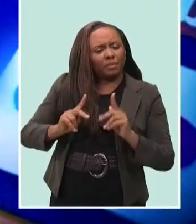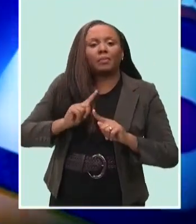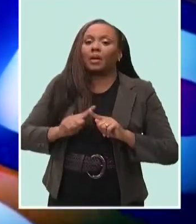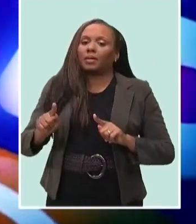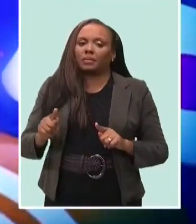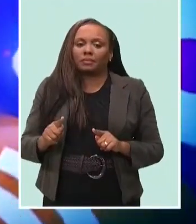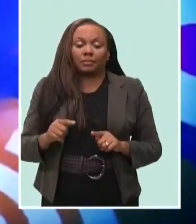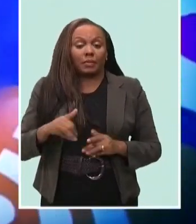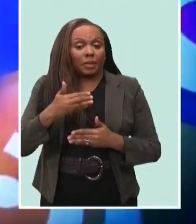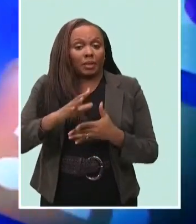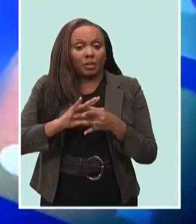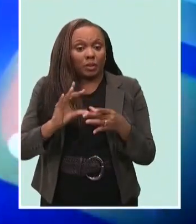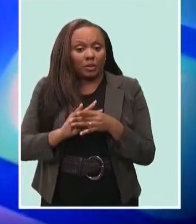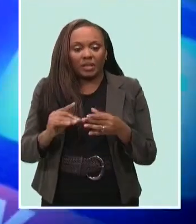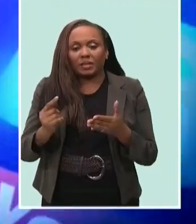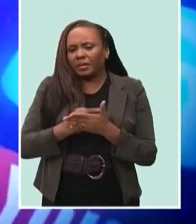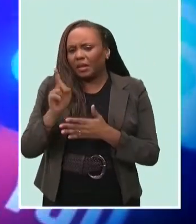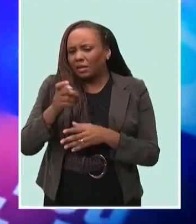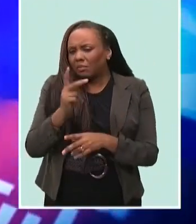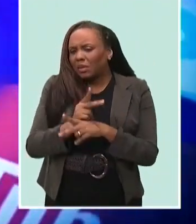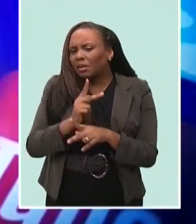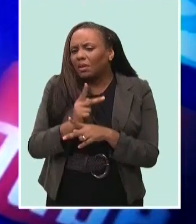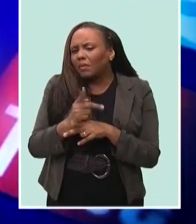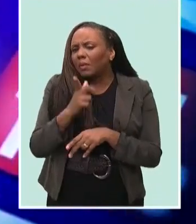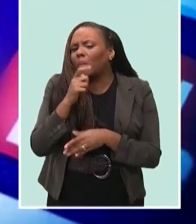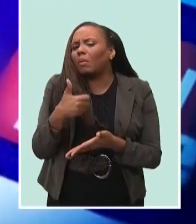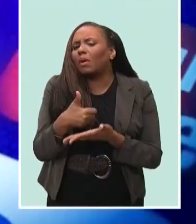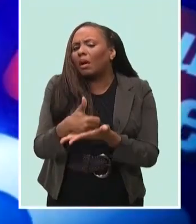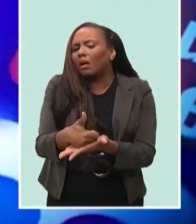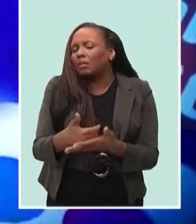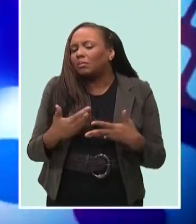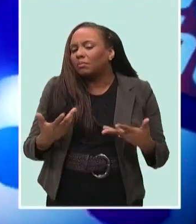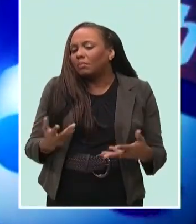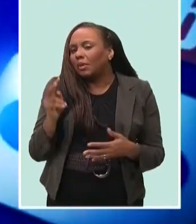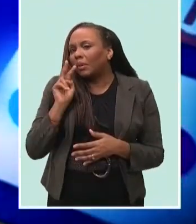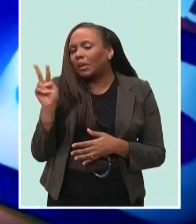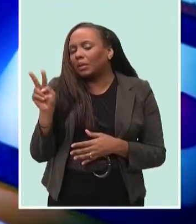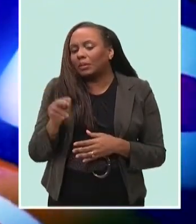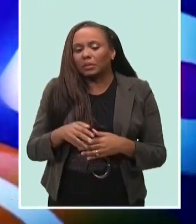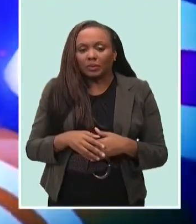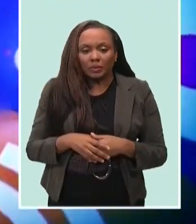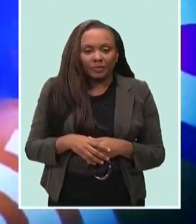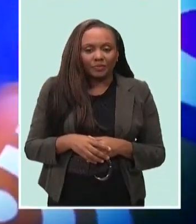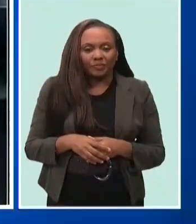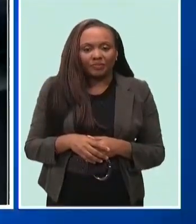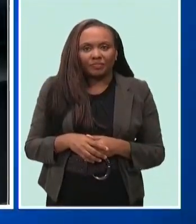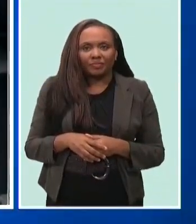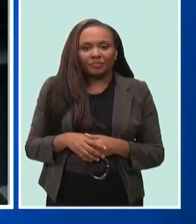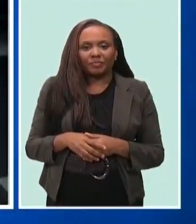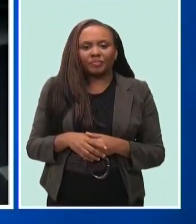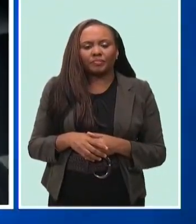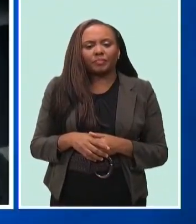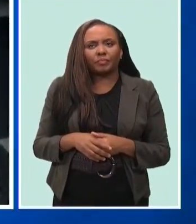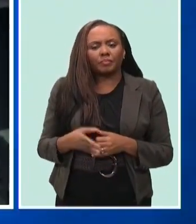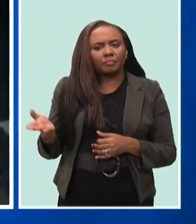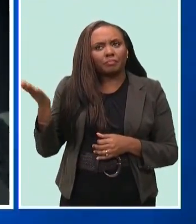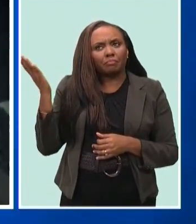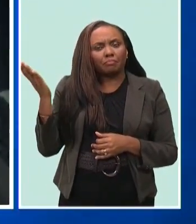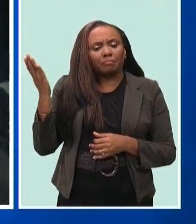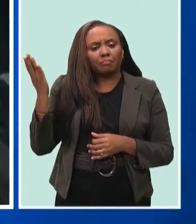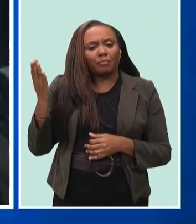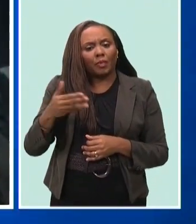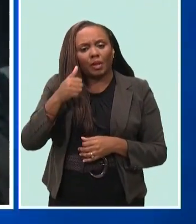that, unfortunately, sometimes you have to be more careful before helping people. In the case of this woman, police say